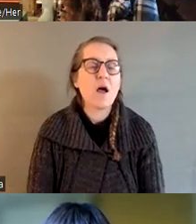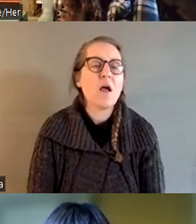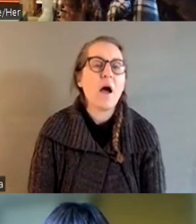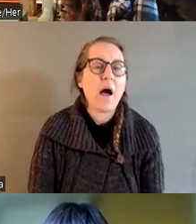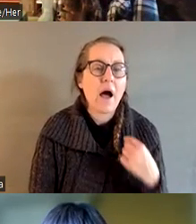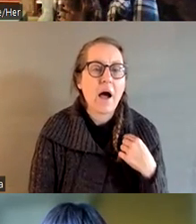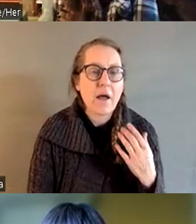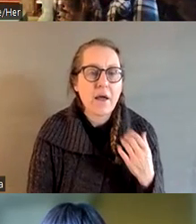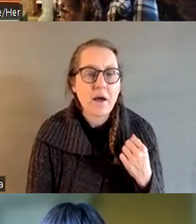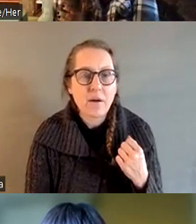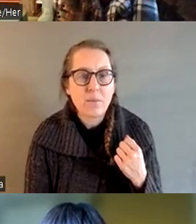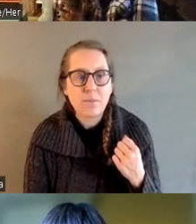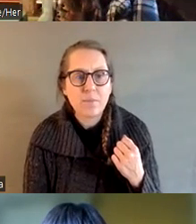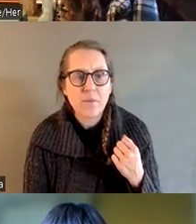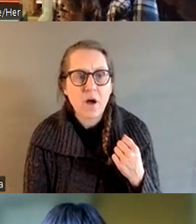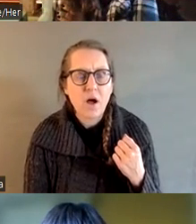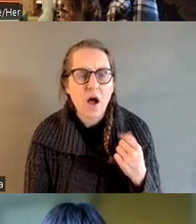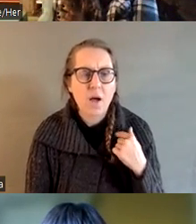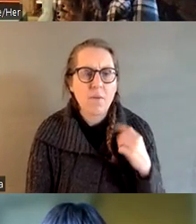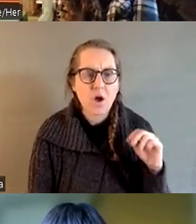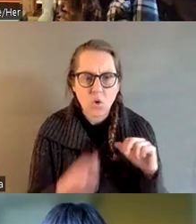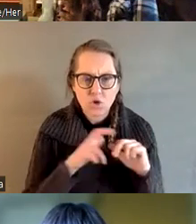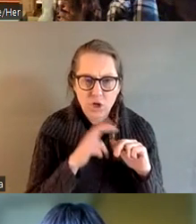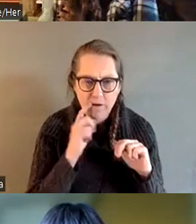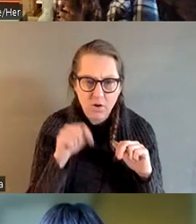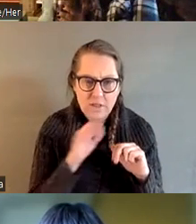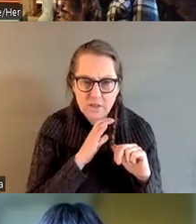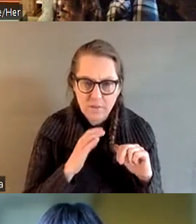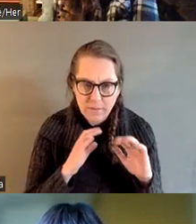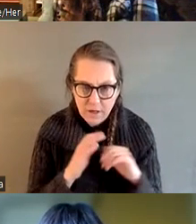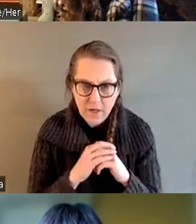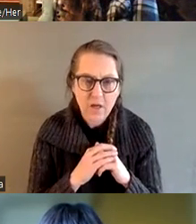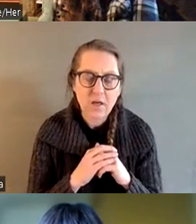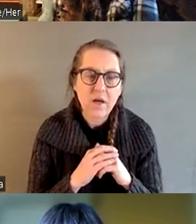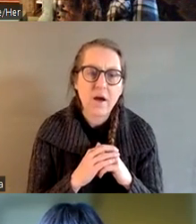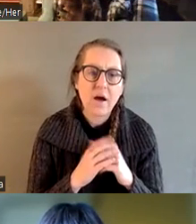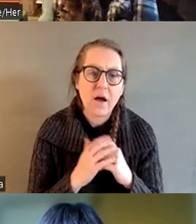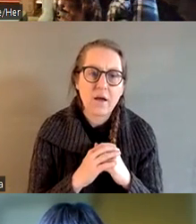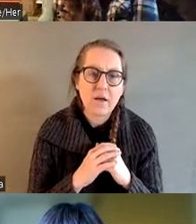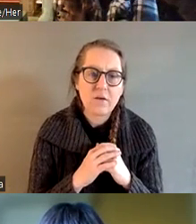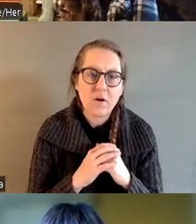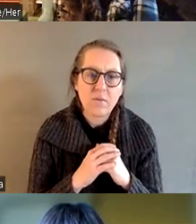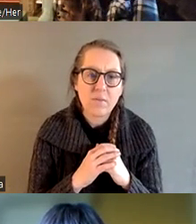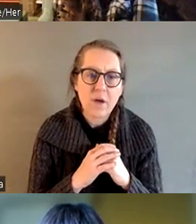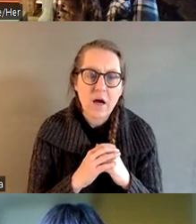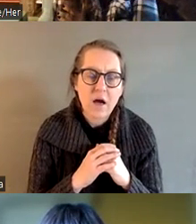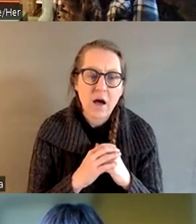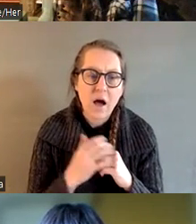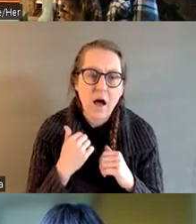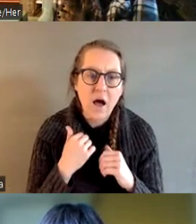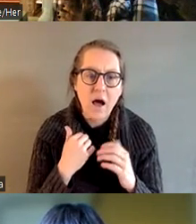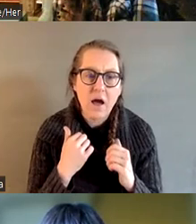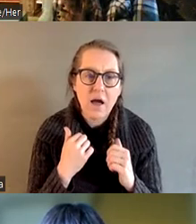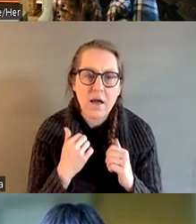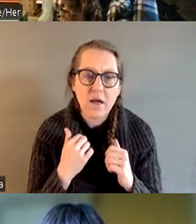I am a co-chair for this committee, and I am